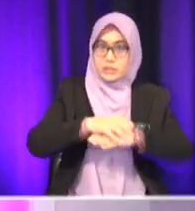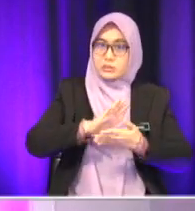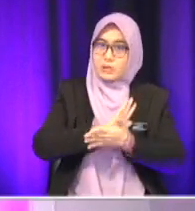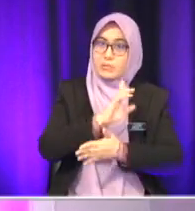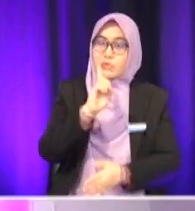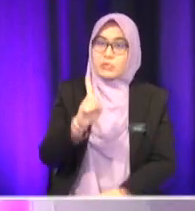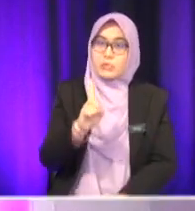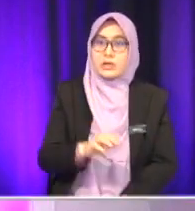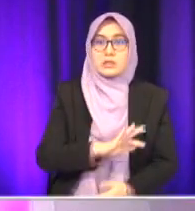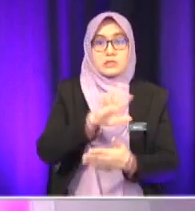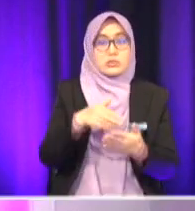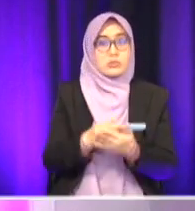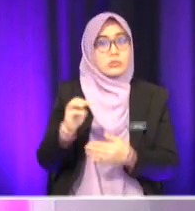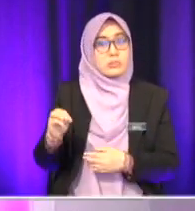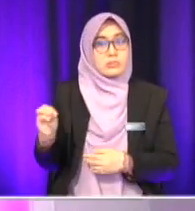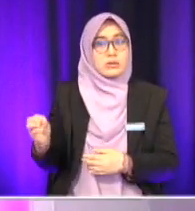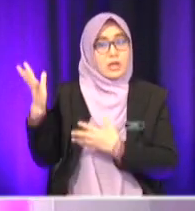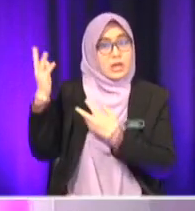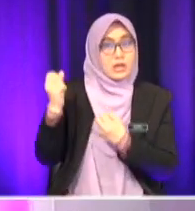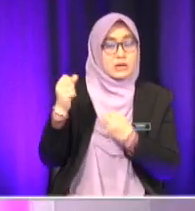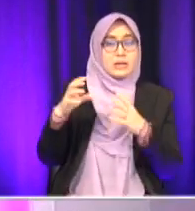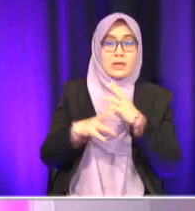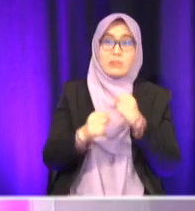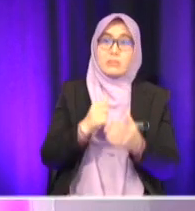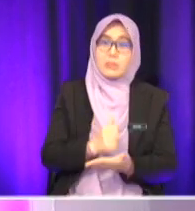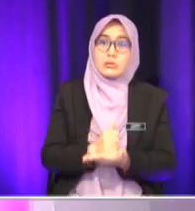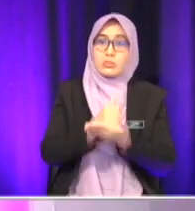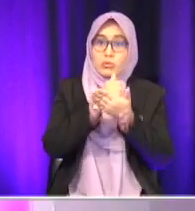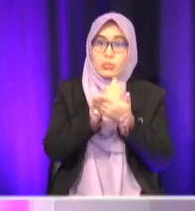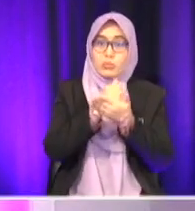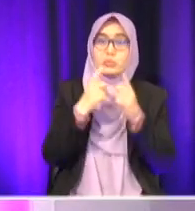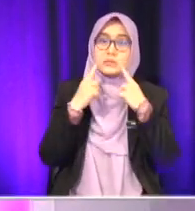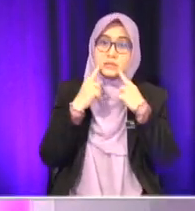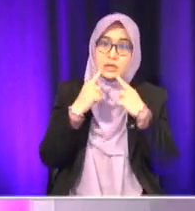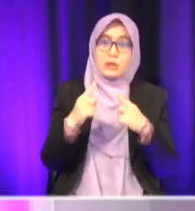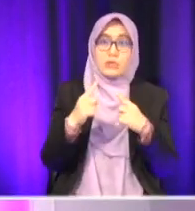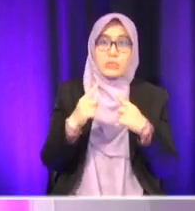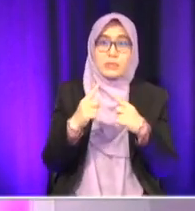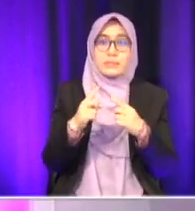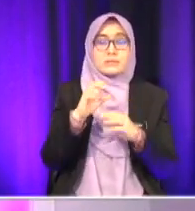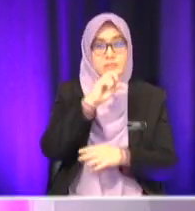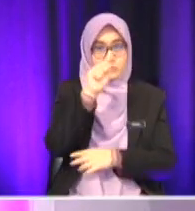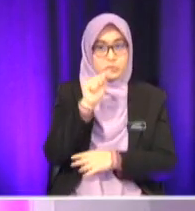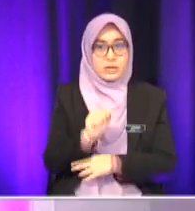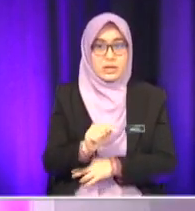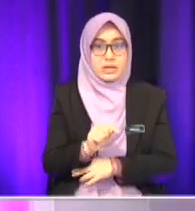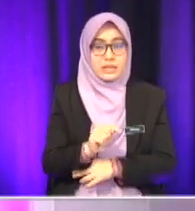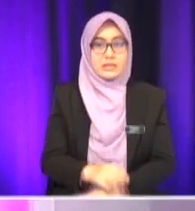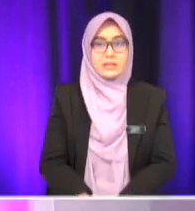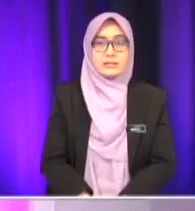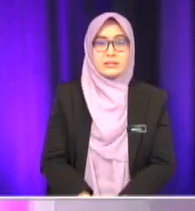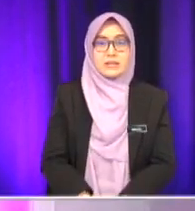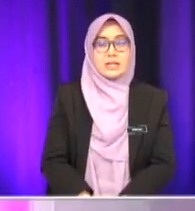of you watching, hopefully this has helped you to get your maximum score for SPM. And don't forget to watch us on EduwebTV KPM